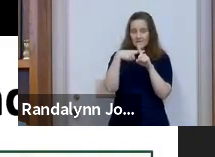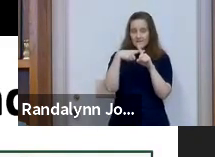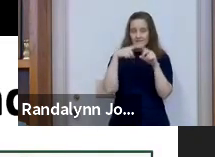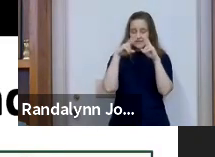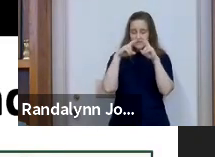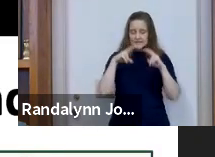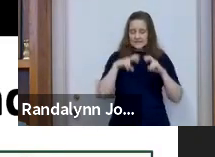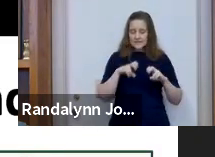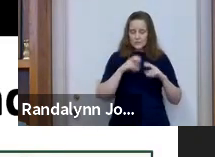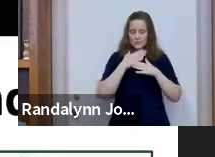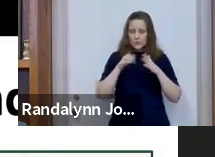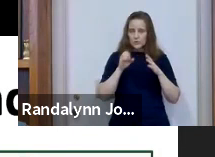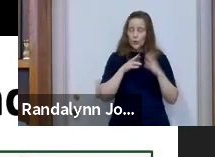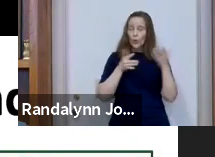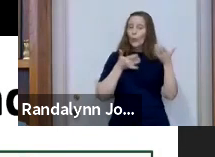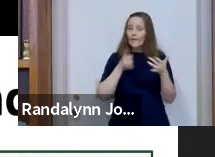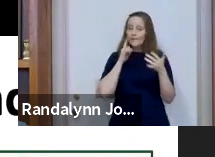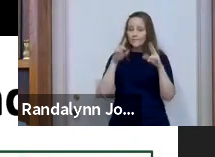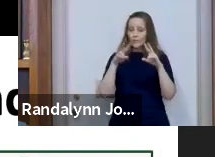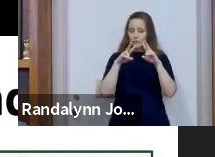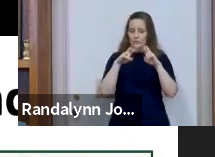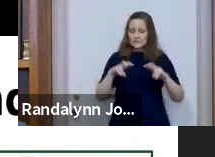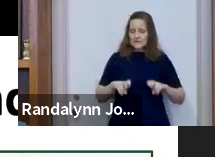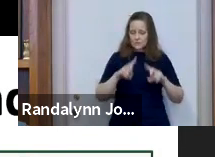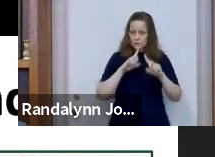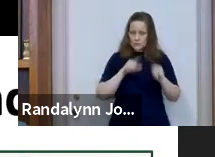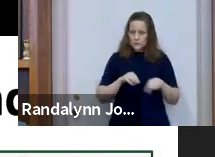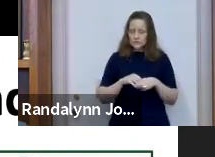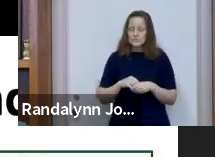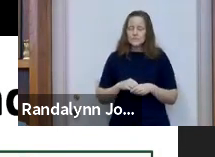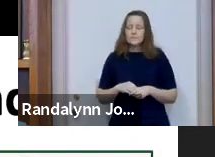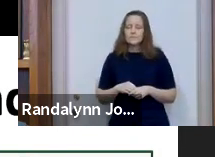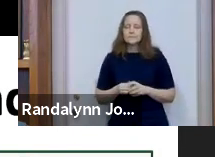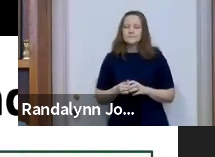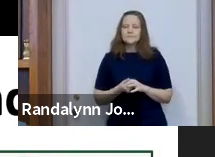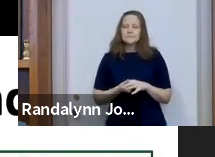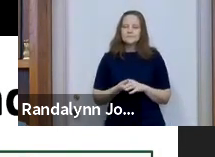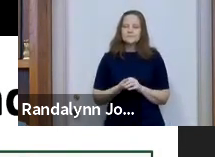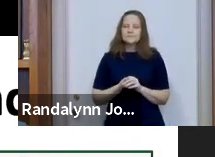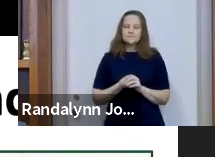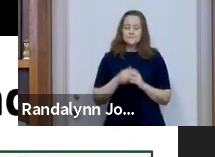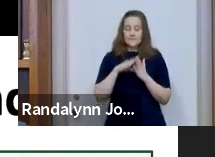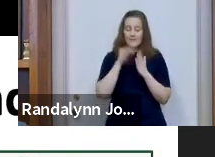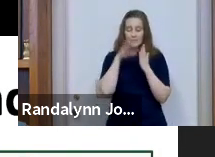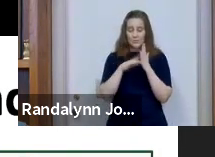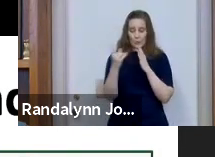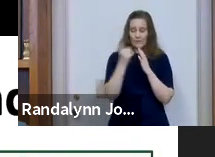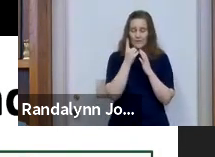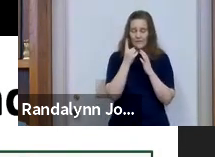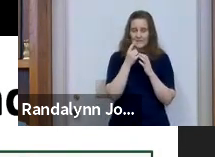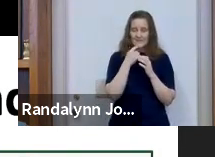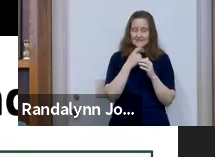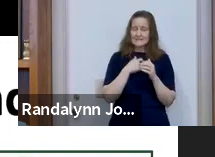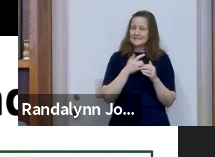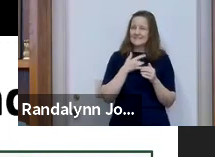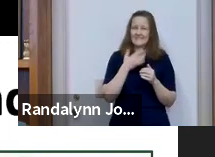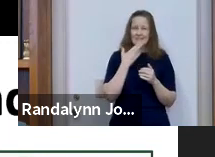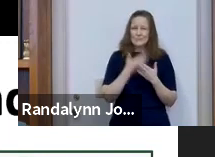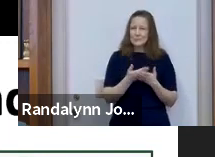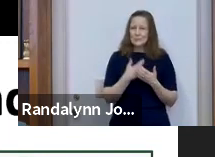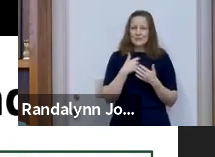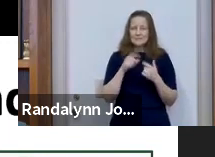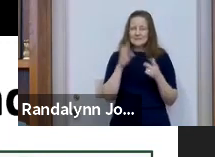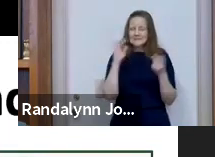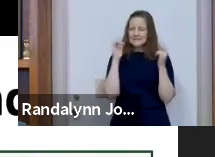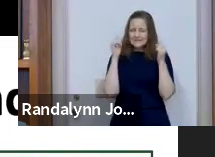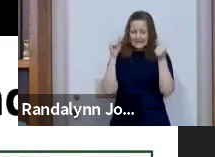are awaiting your test results. If a student comes to you and they express that they are not feeling well, they're ill, or